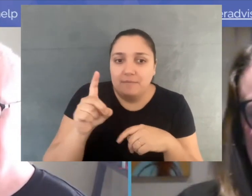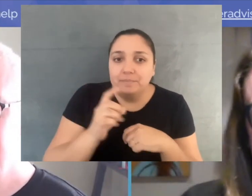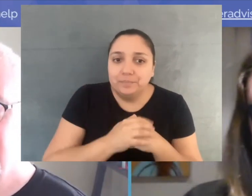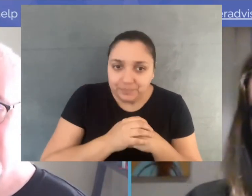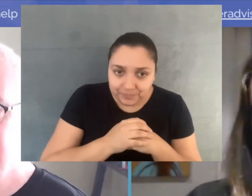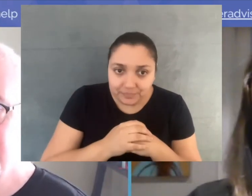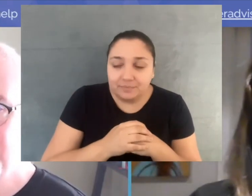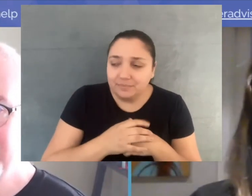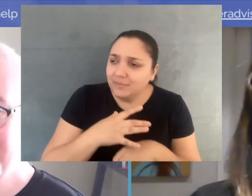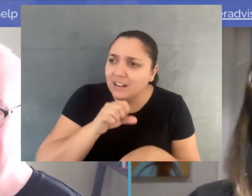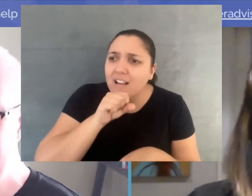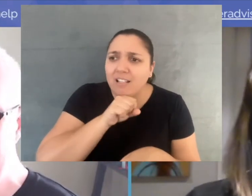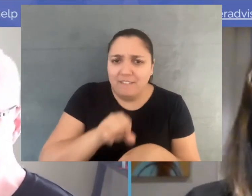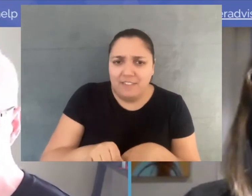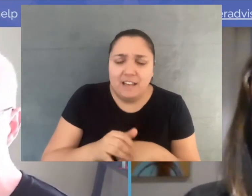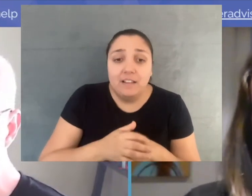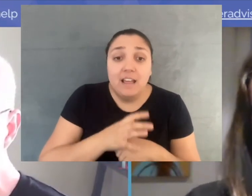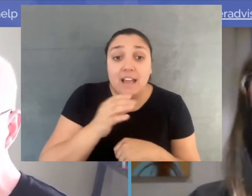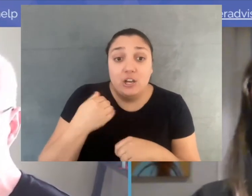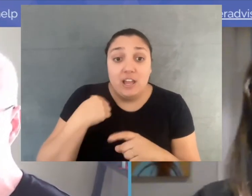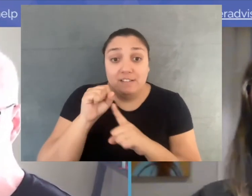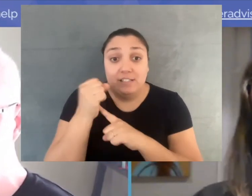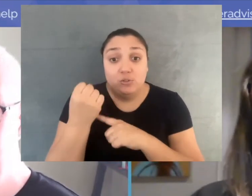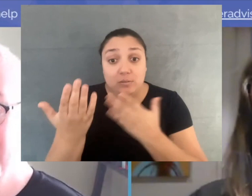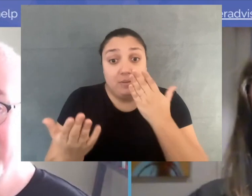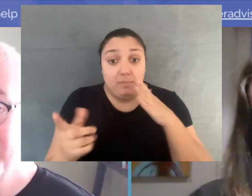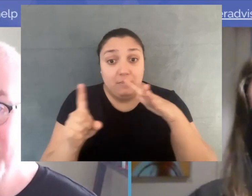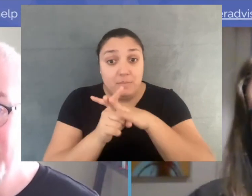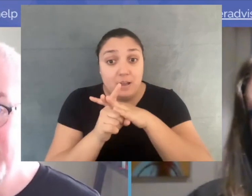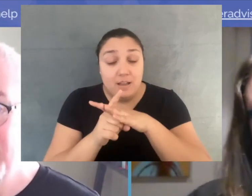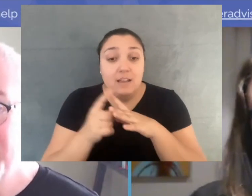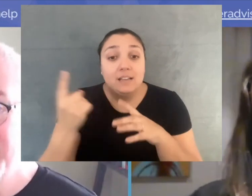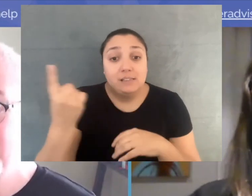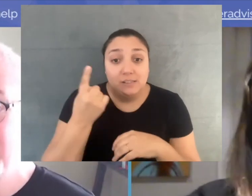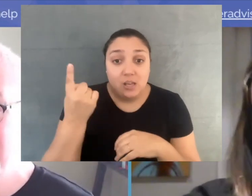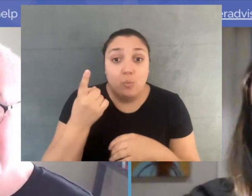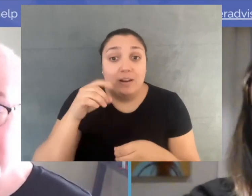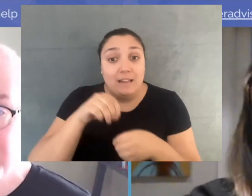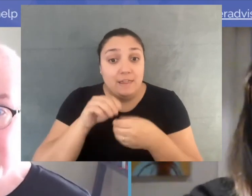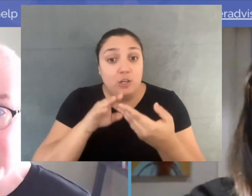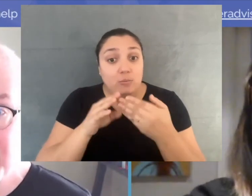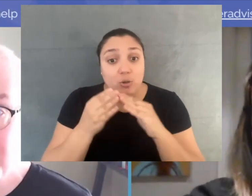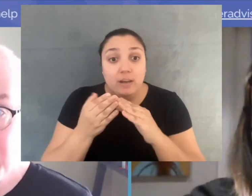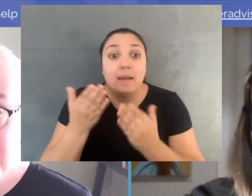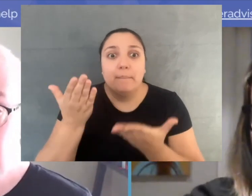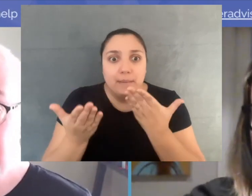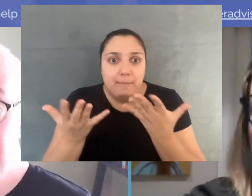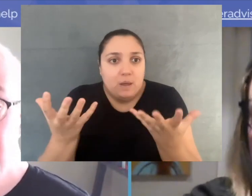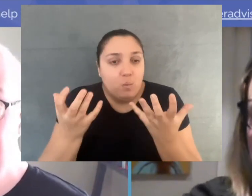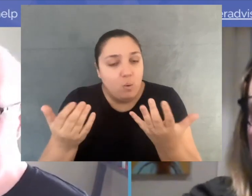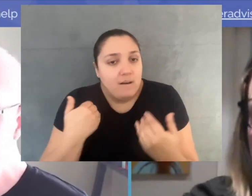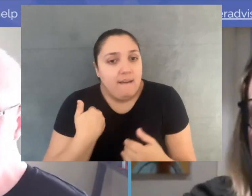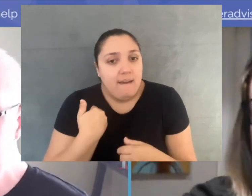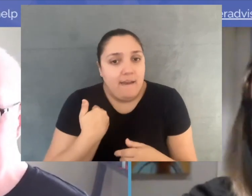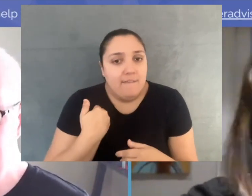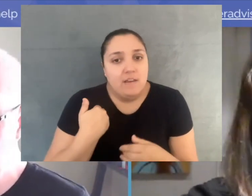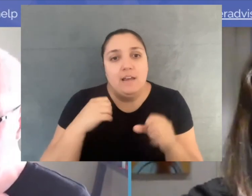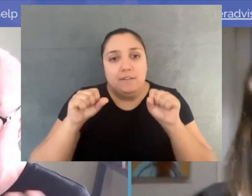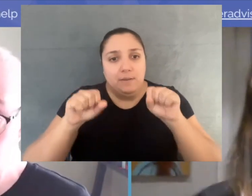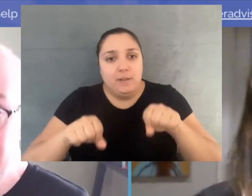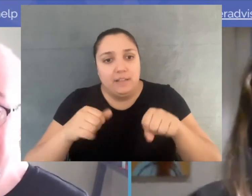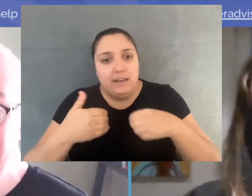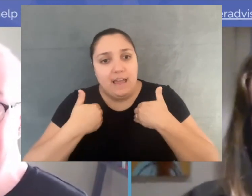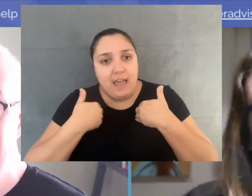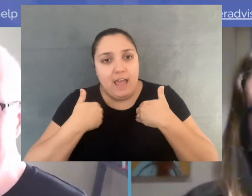track. Oh, I love that. And especially like, you have a situation that comes up and there's someone in the community that